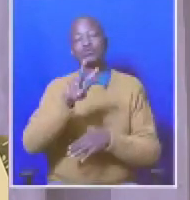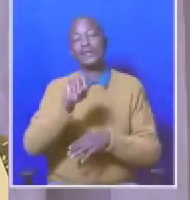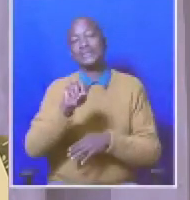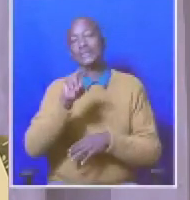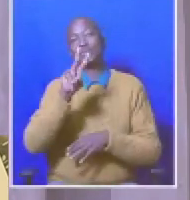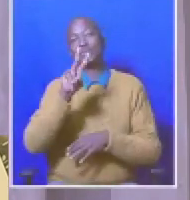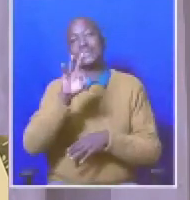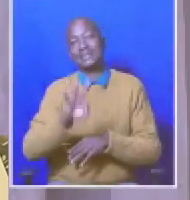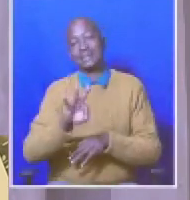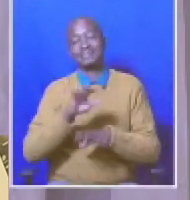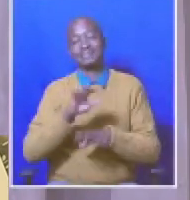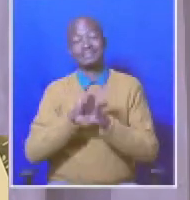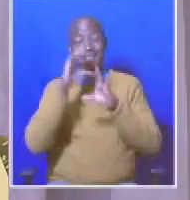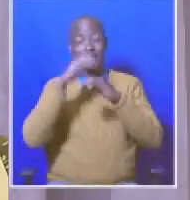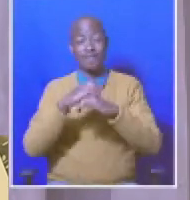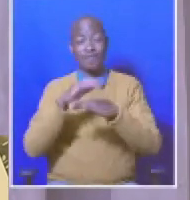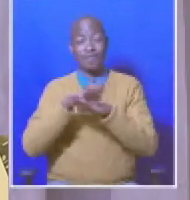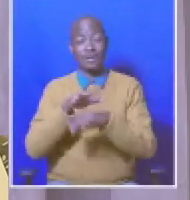2023. The focus of this